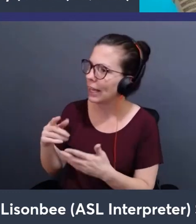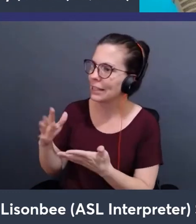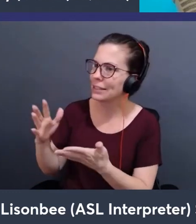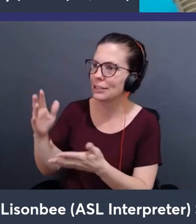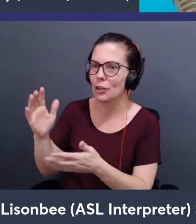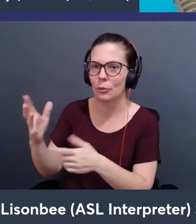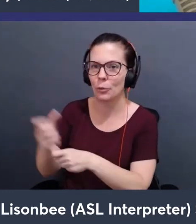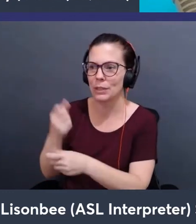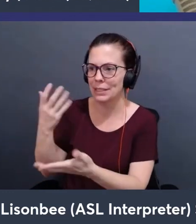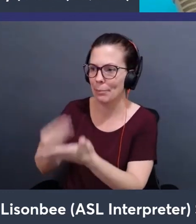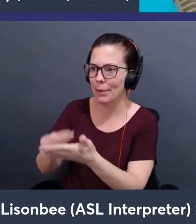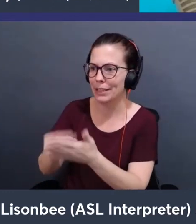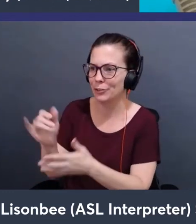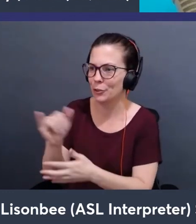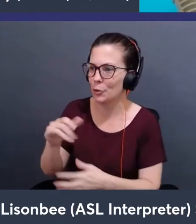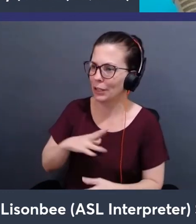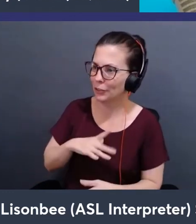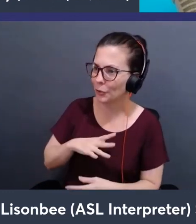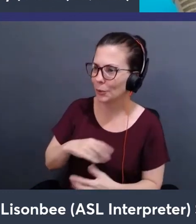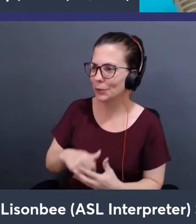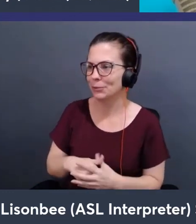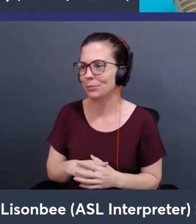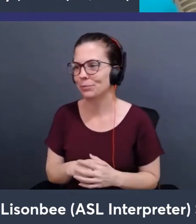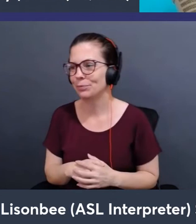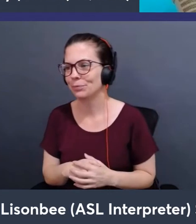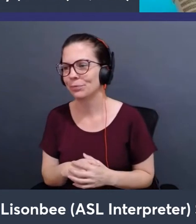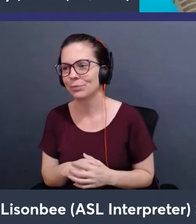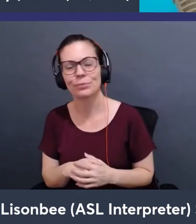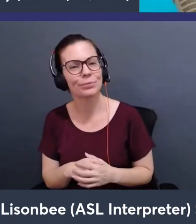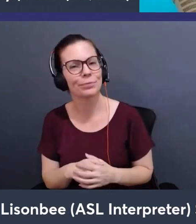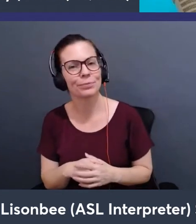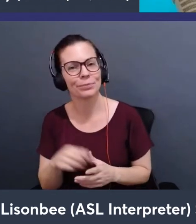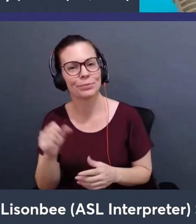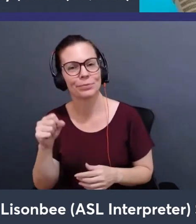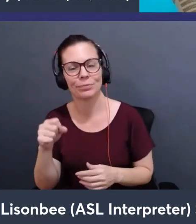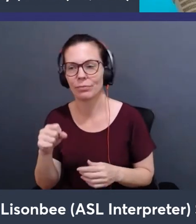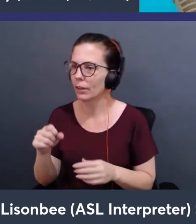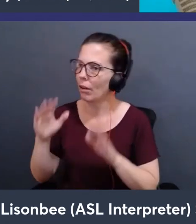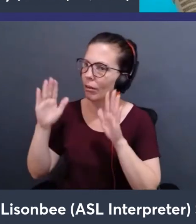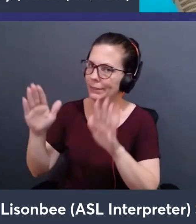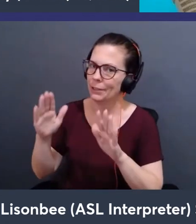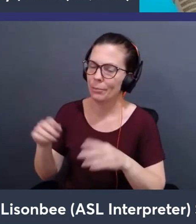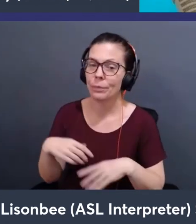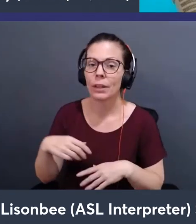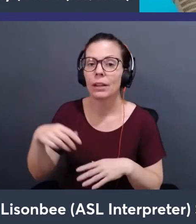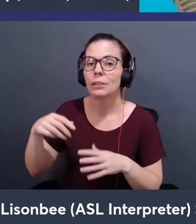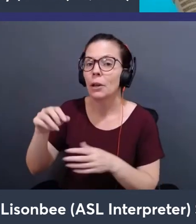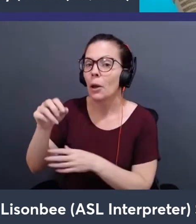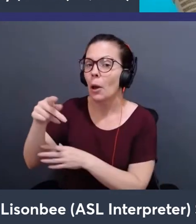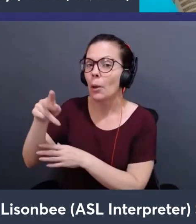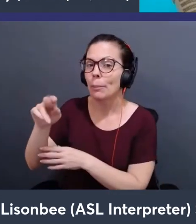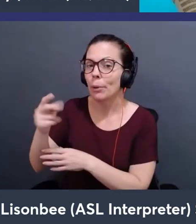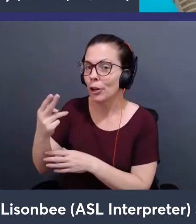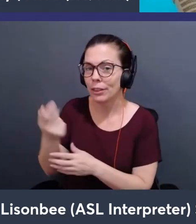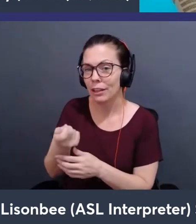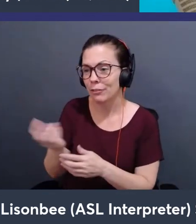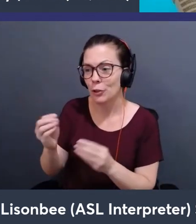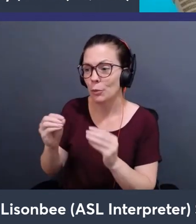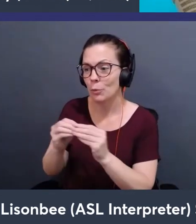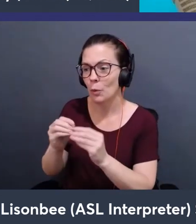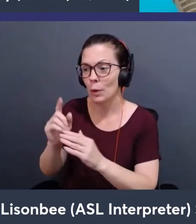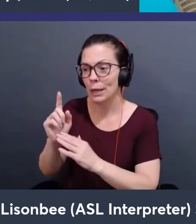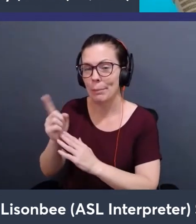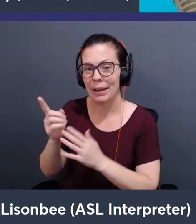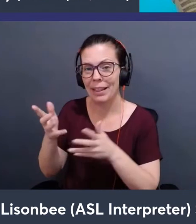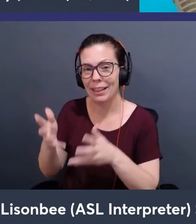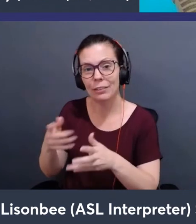as well, right? That's pretty cool. Absolutely. That's awesome. Well, Parth, we've just got a couple more minutes. I want to make sure that you